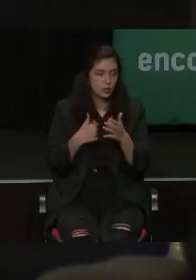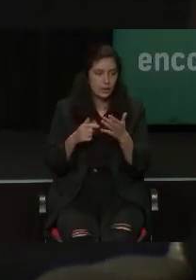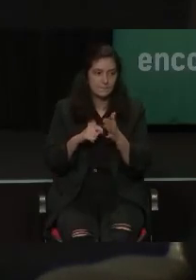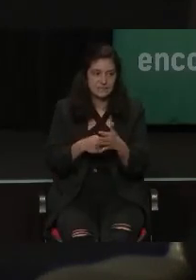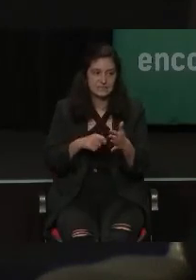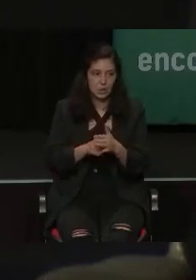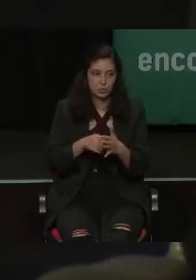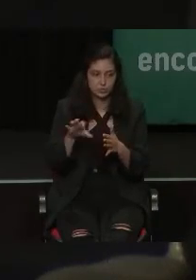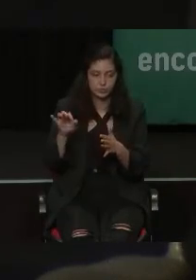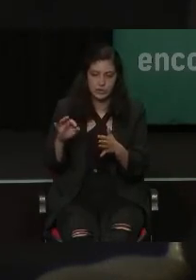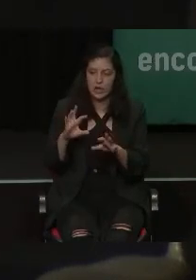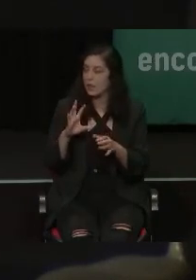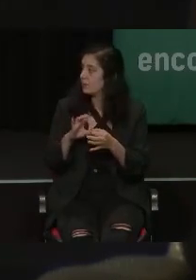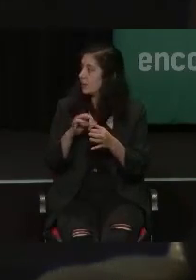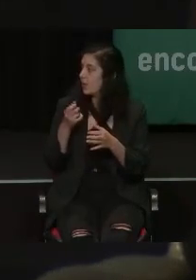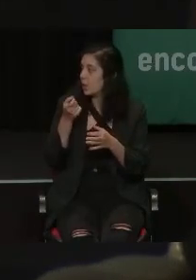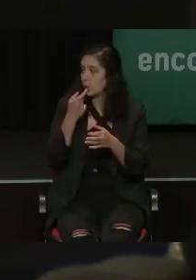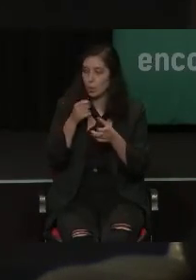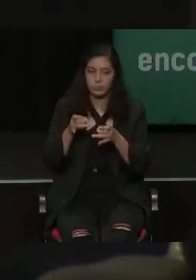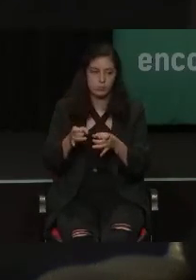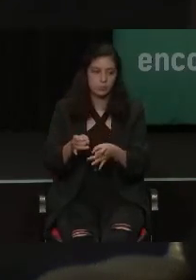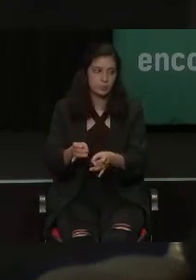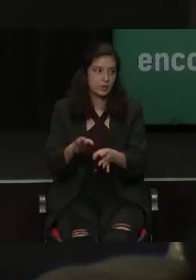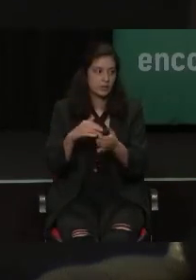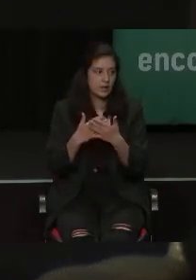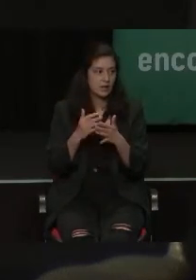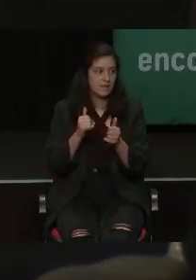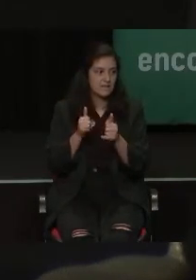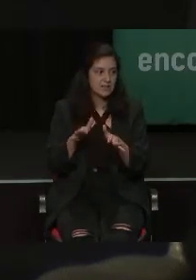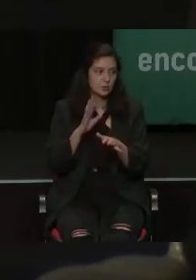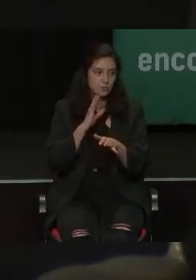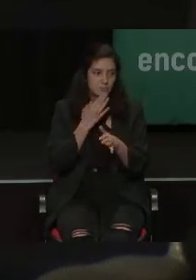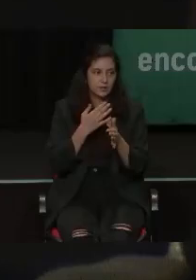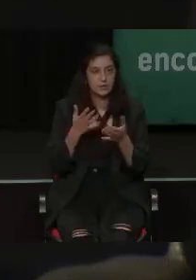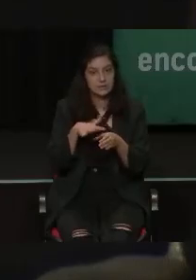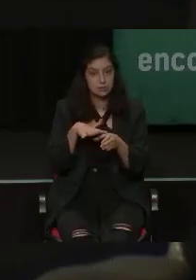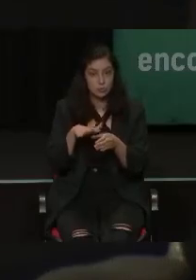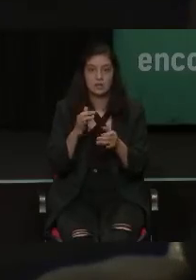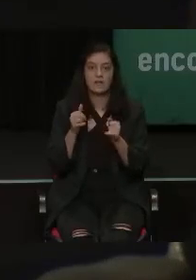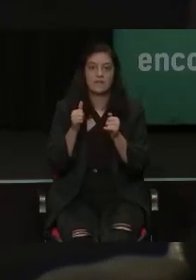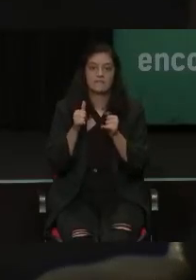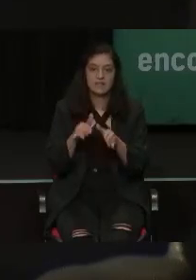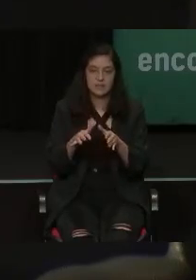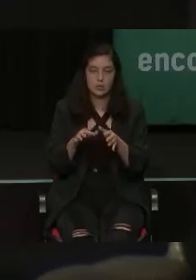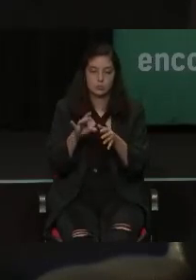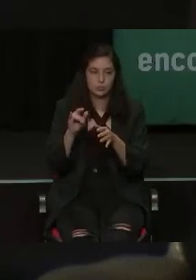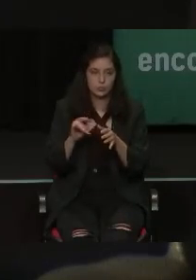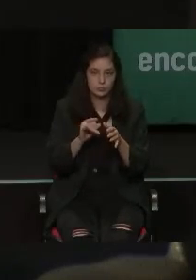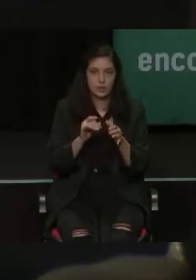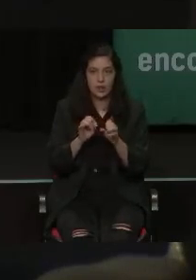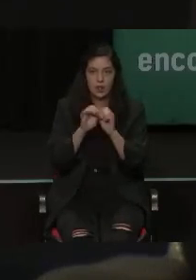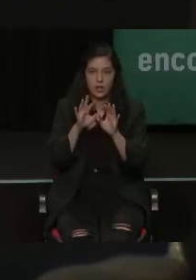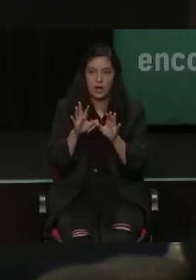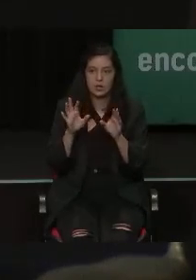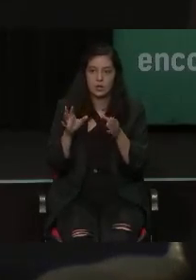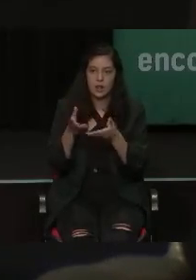there was a selection pressure by the use of antibiotics, even bigger if there were, according to the type of infections. In case of